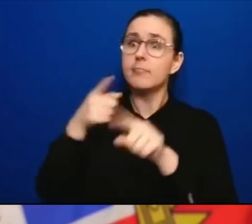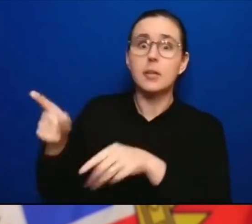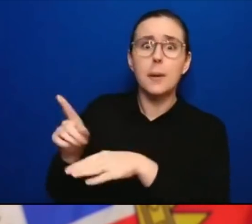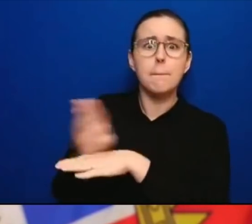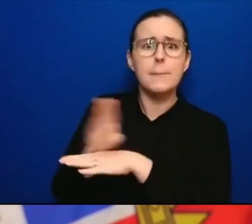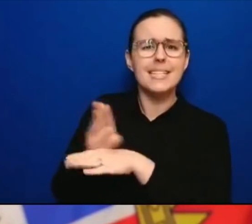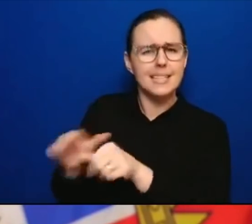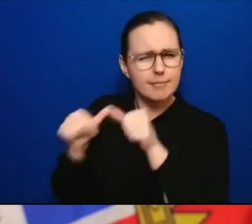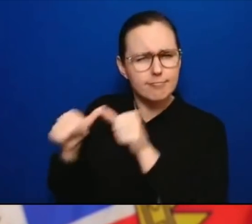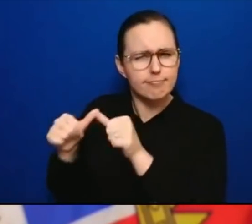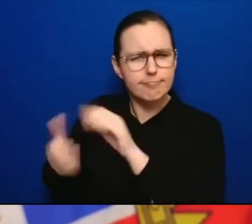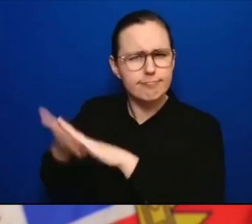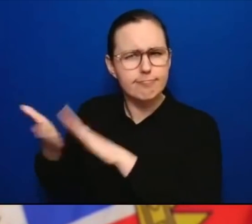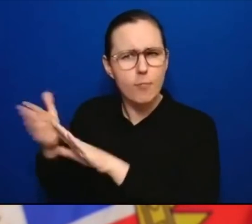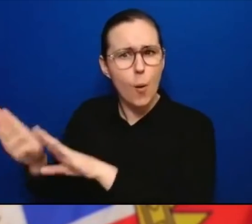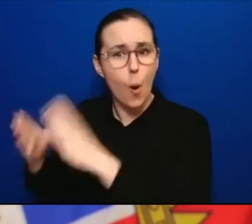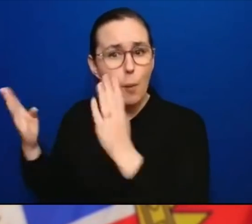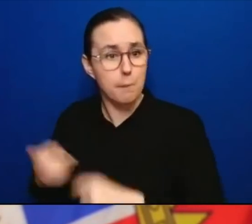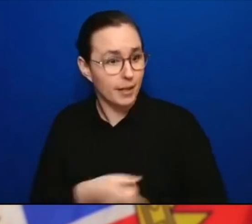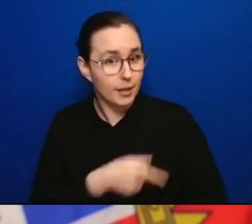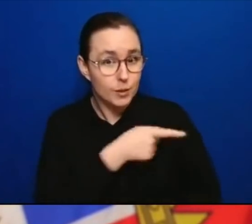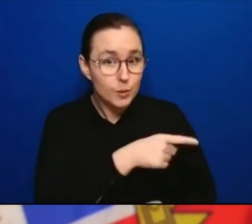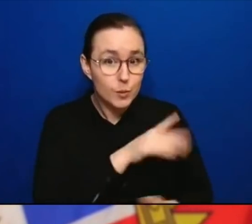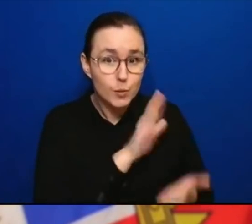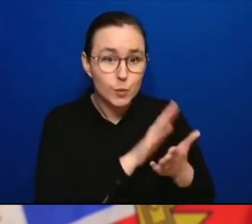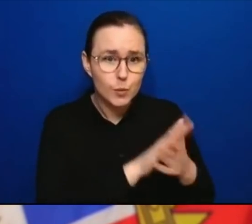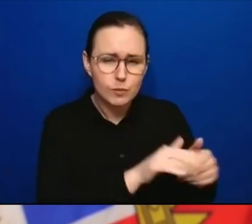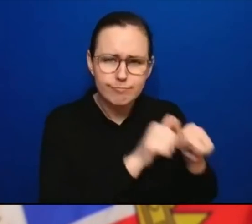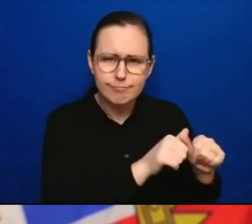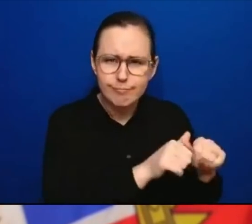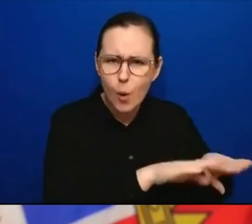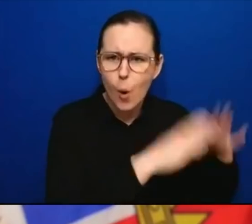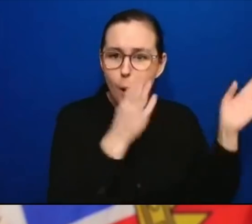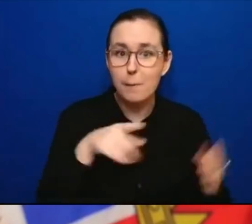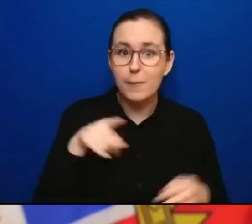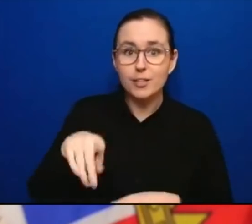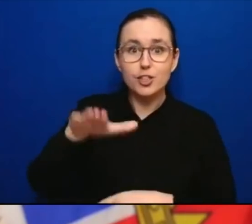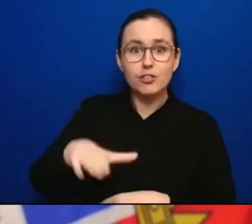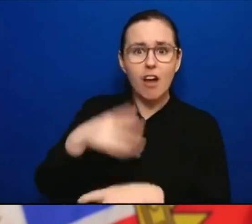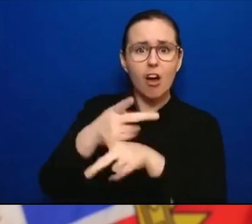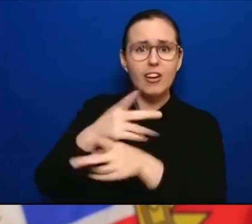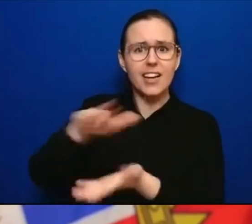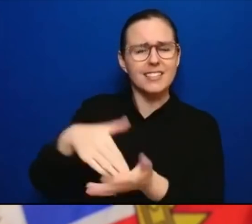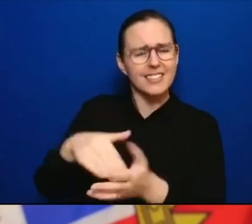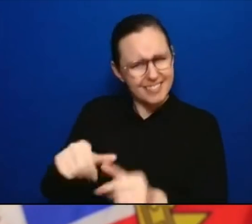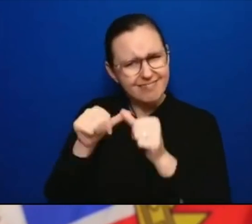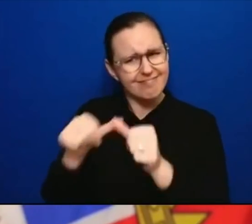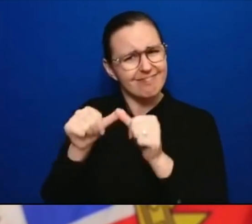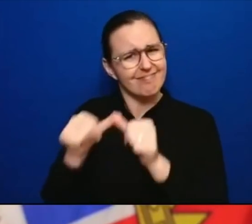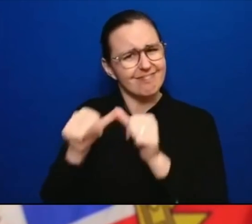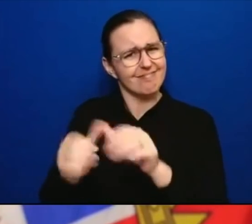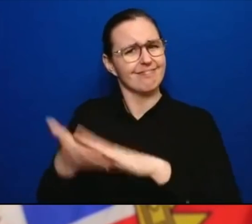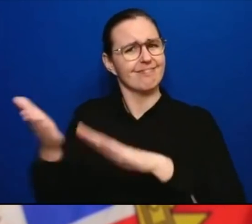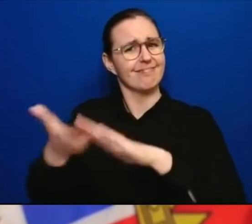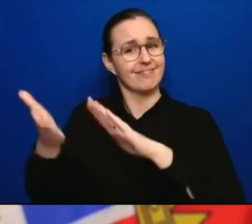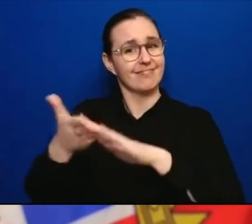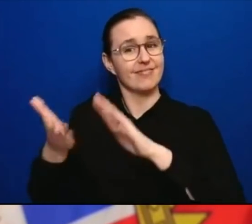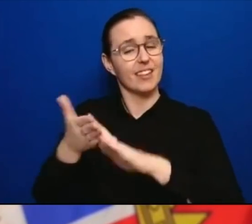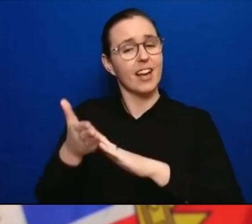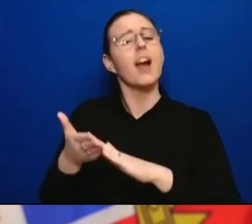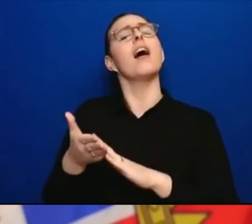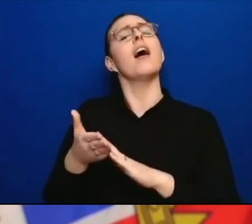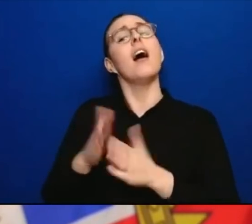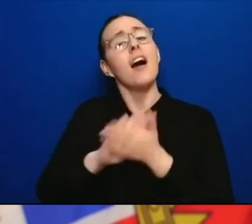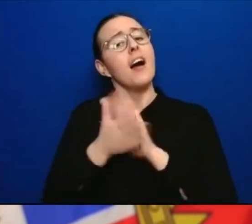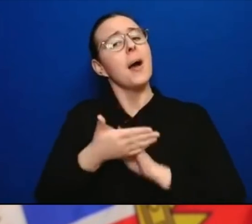keeping schools, childcare centers open, and we will be in a better place very soon. This will